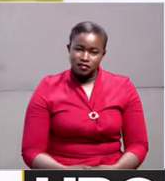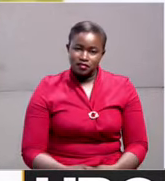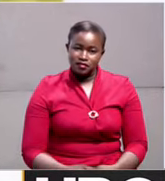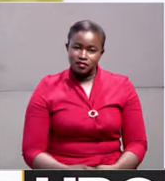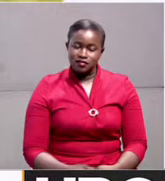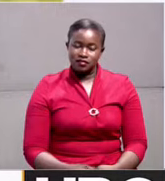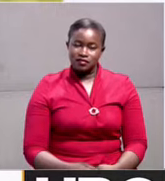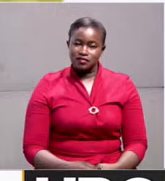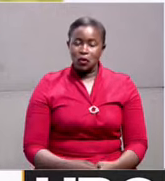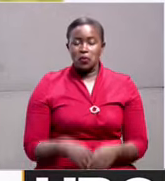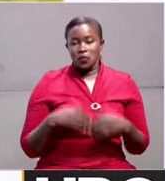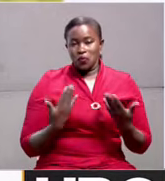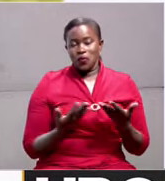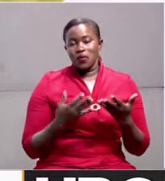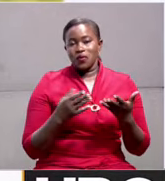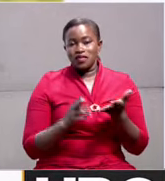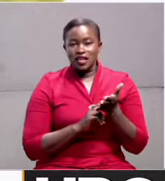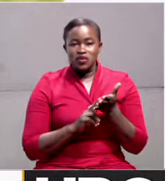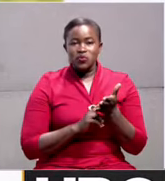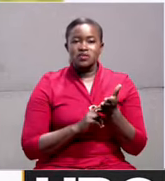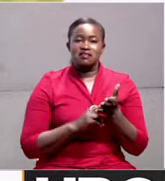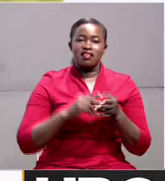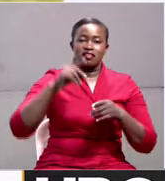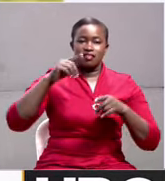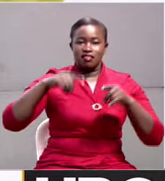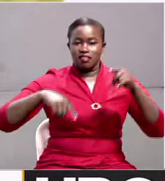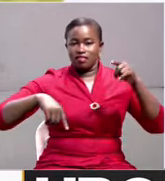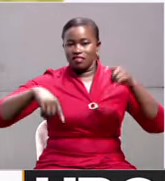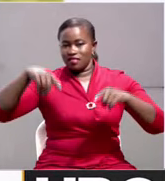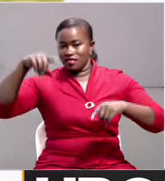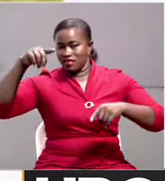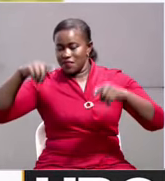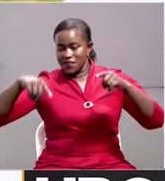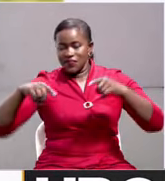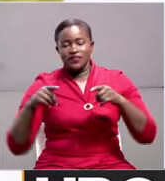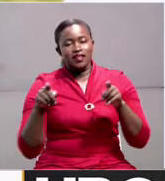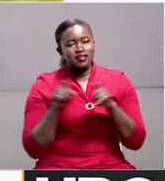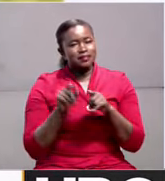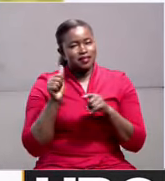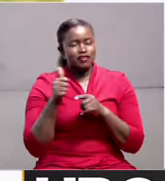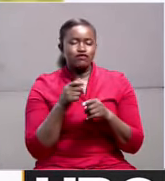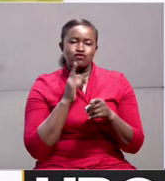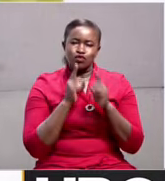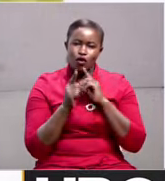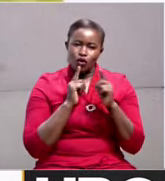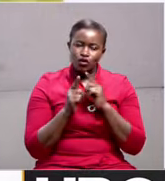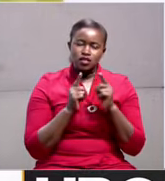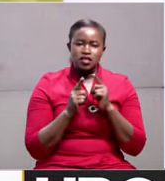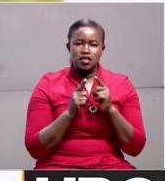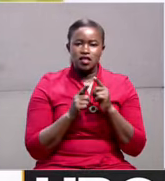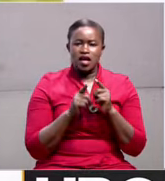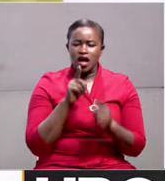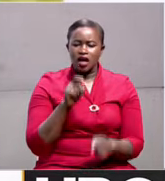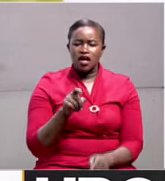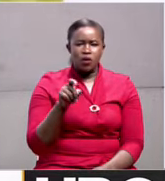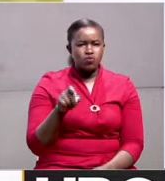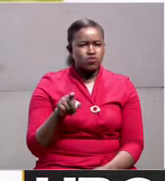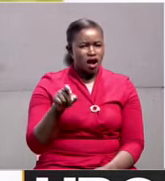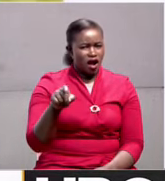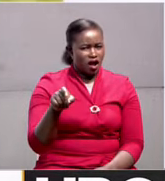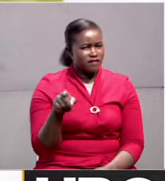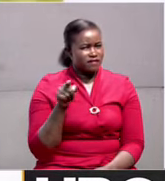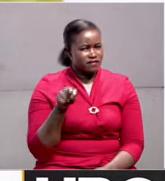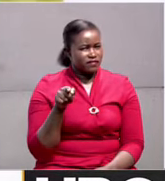or they use occasionally. And then he was also talking of the akauka, that